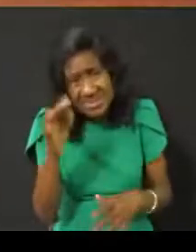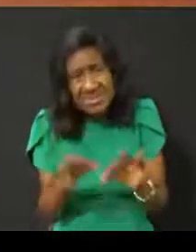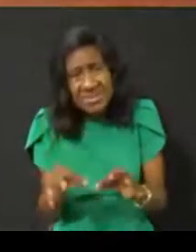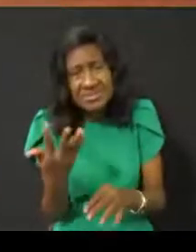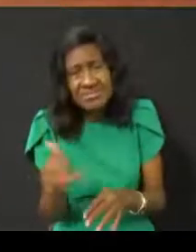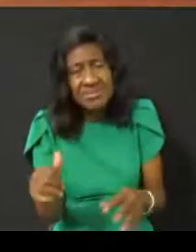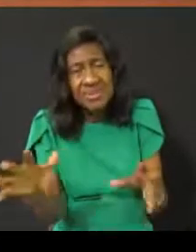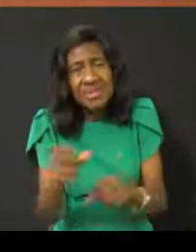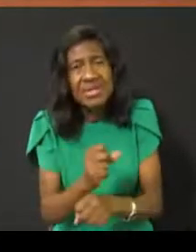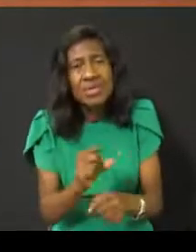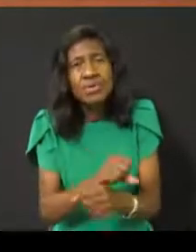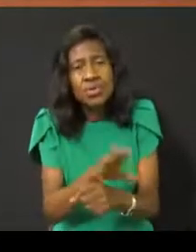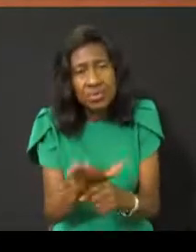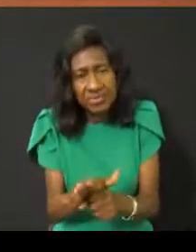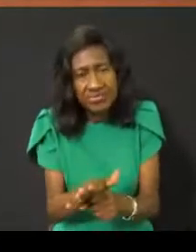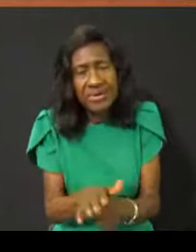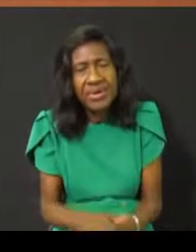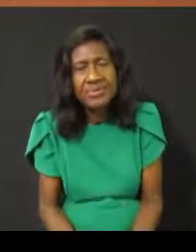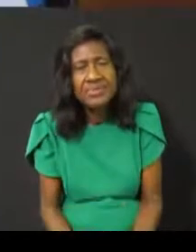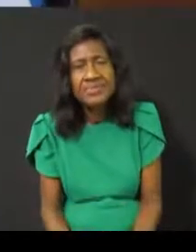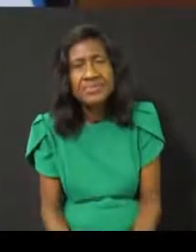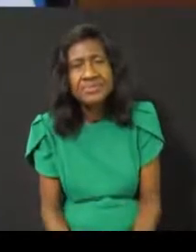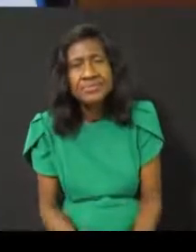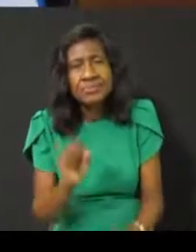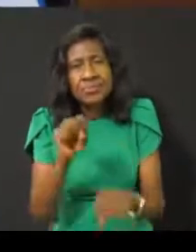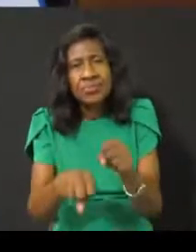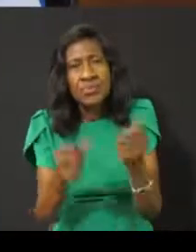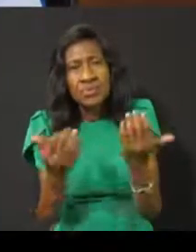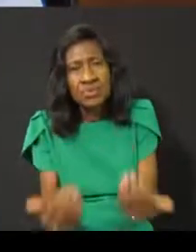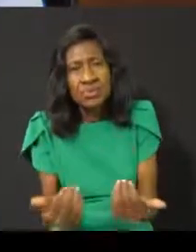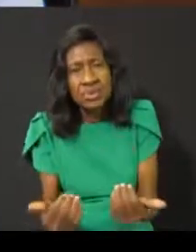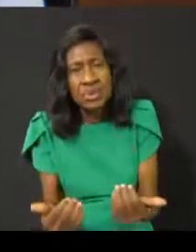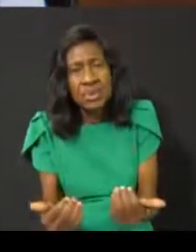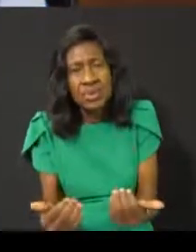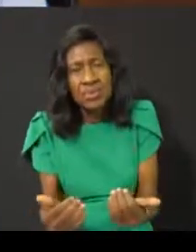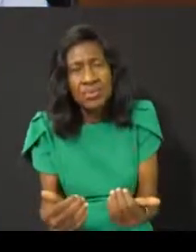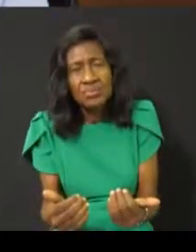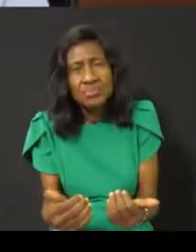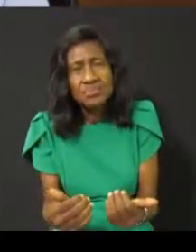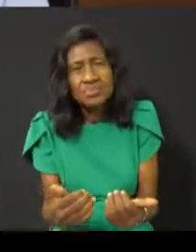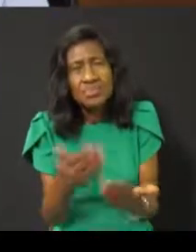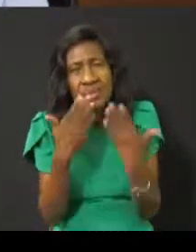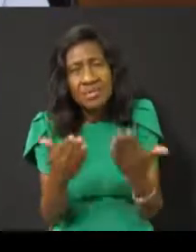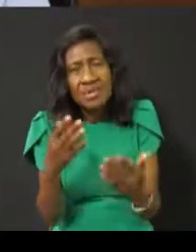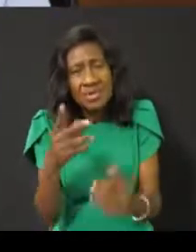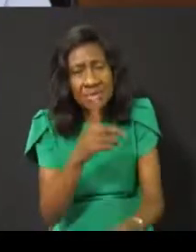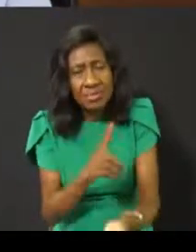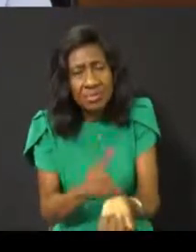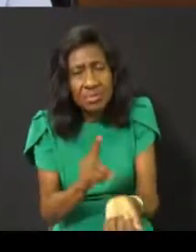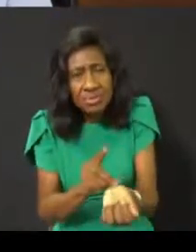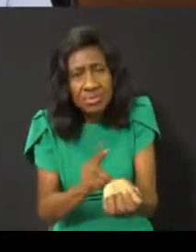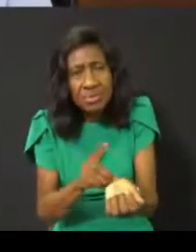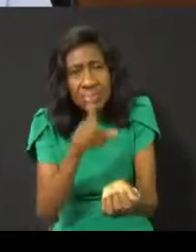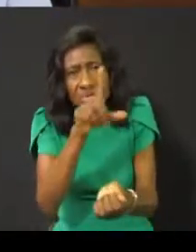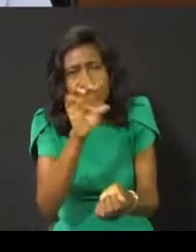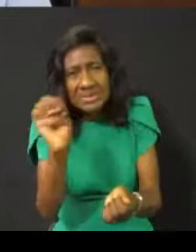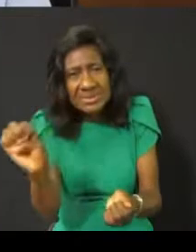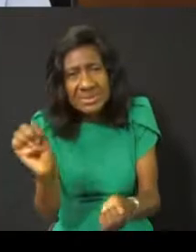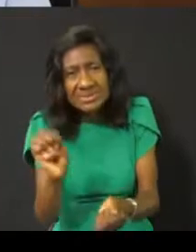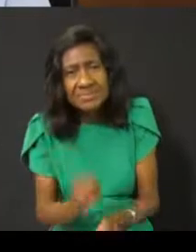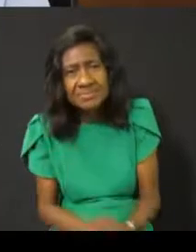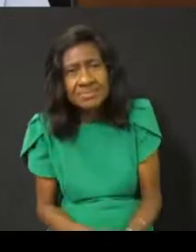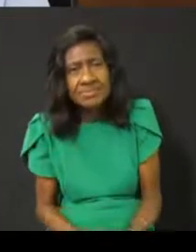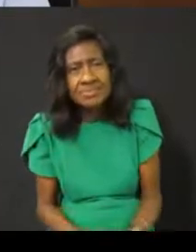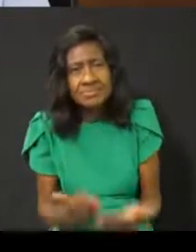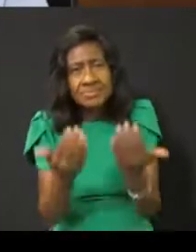Thanks for that response, Dr. Lee. So we're going to move right along, and thanks very much for your questions, April. They were very good questions.